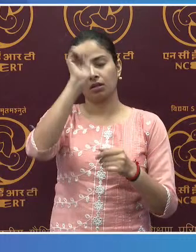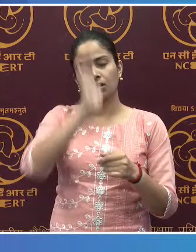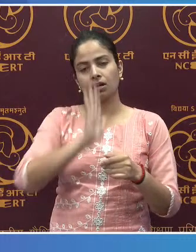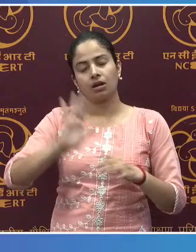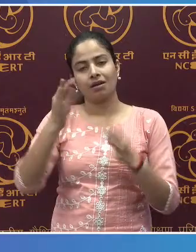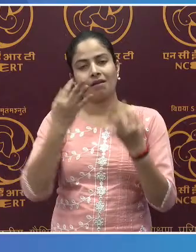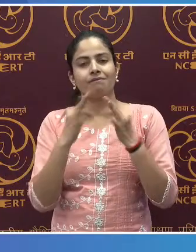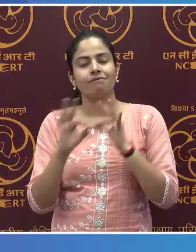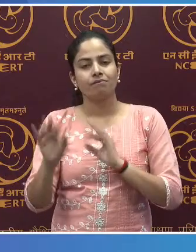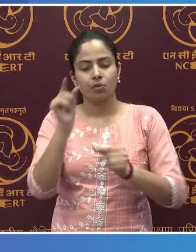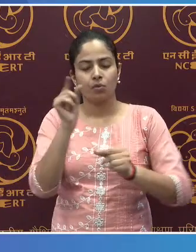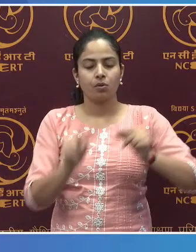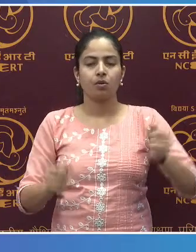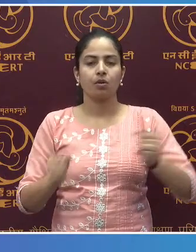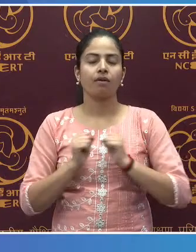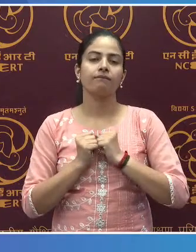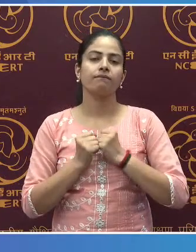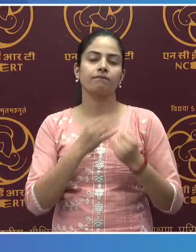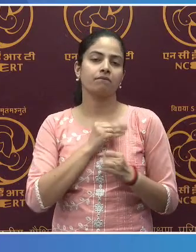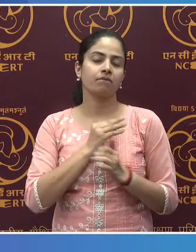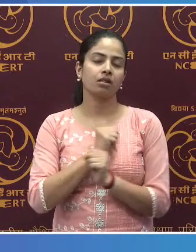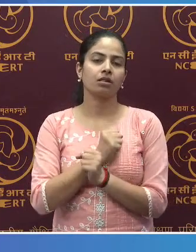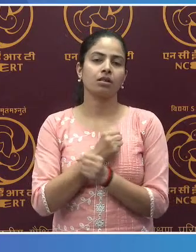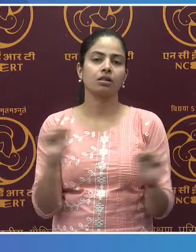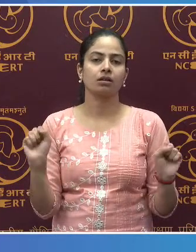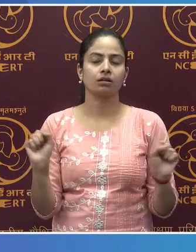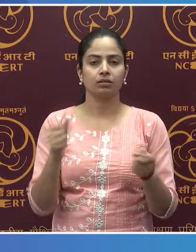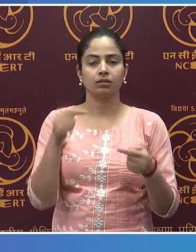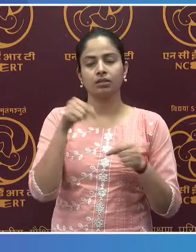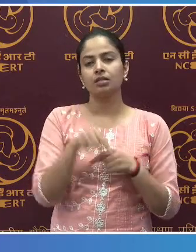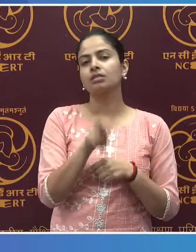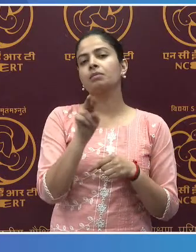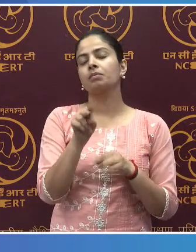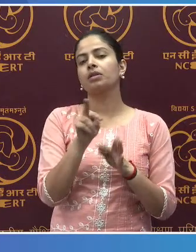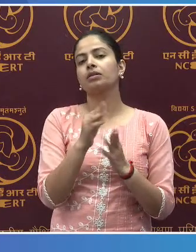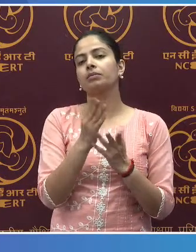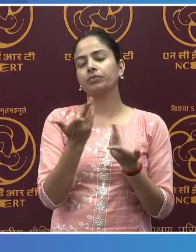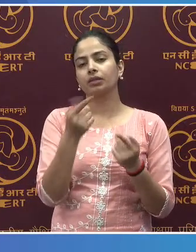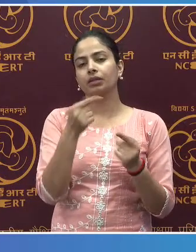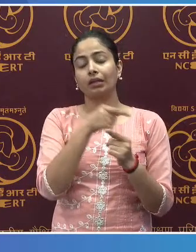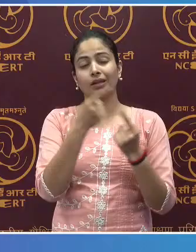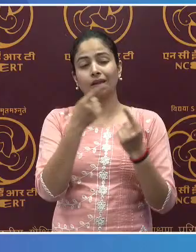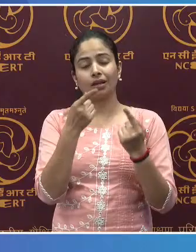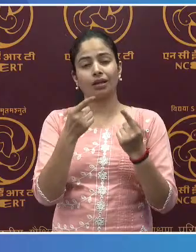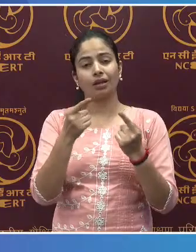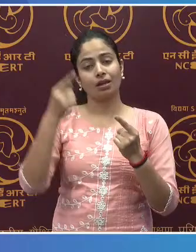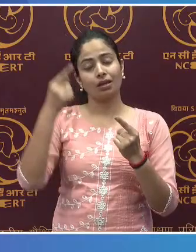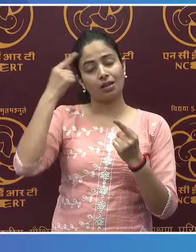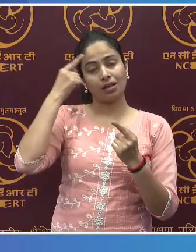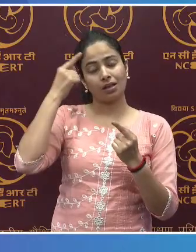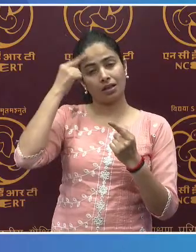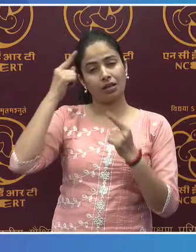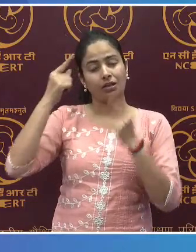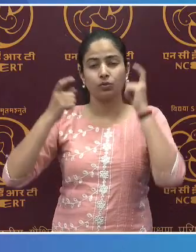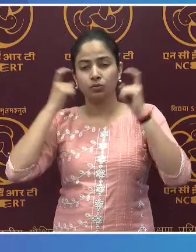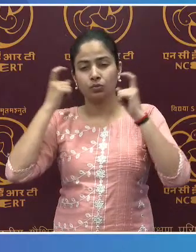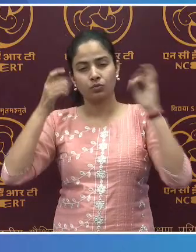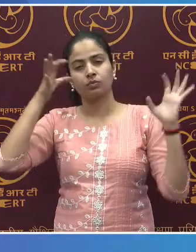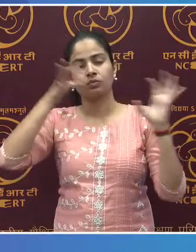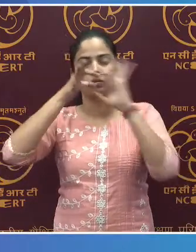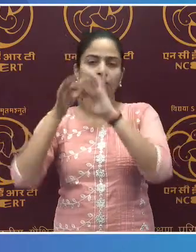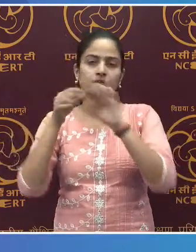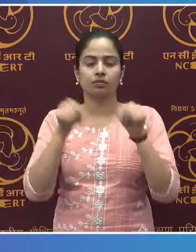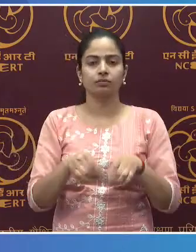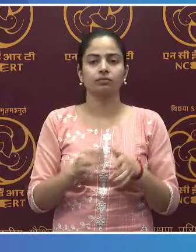may good people be fearless. So, this is how the quote has been, gives the philosophical direction to the, you can see the